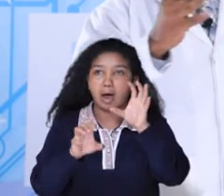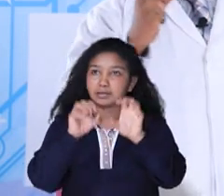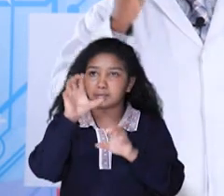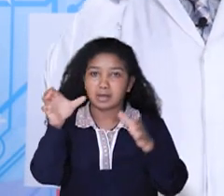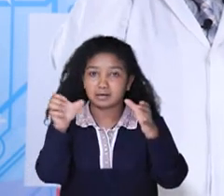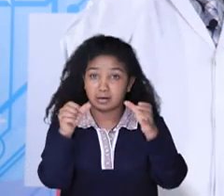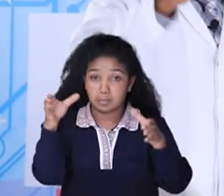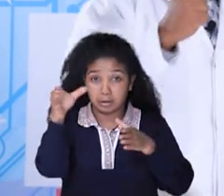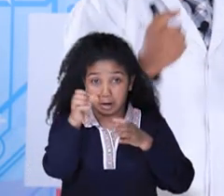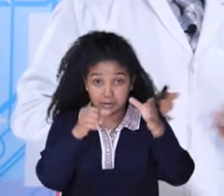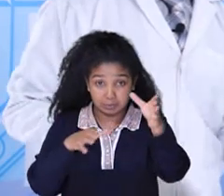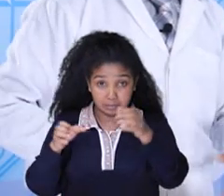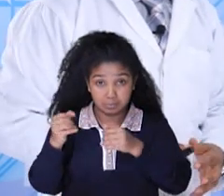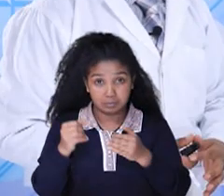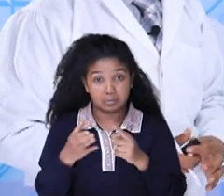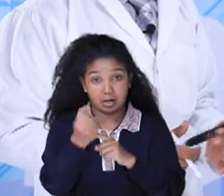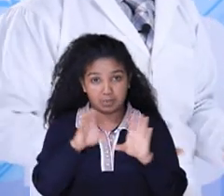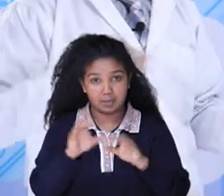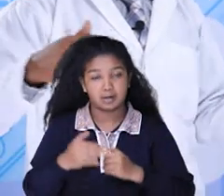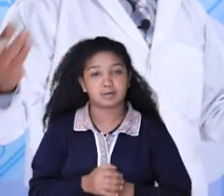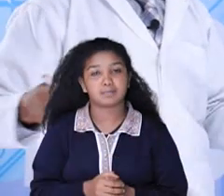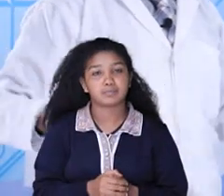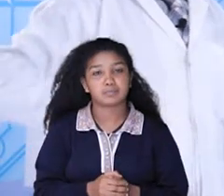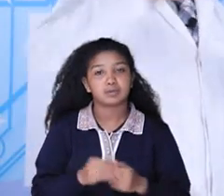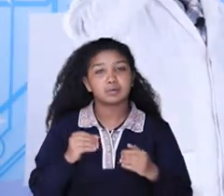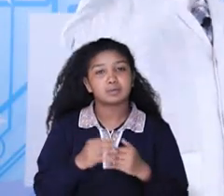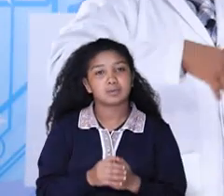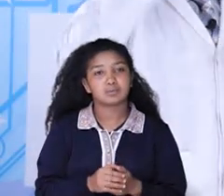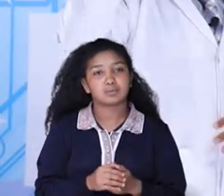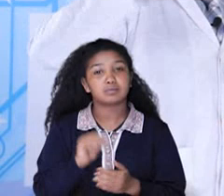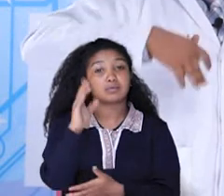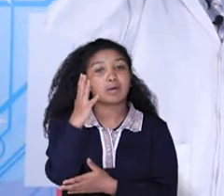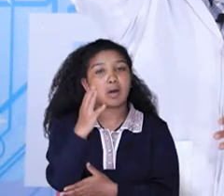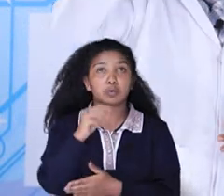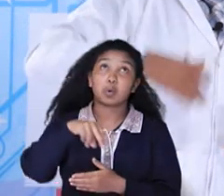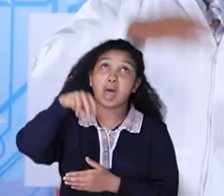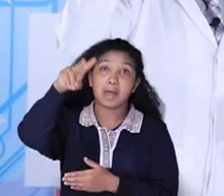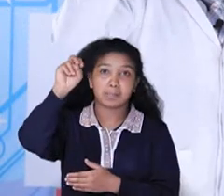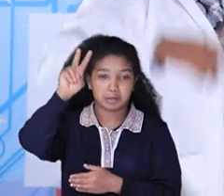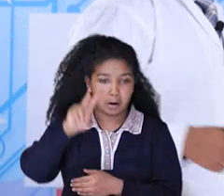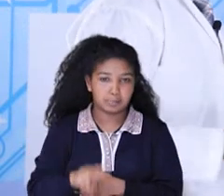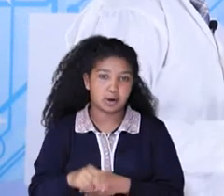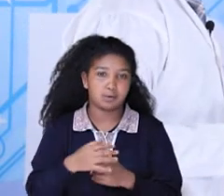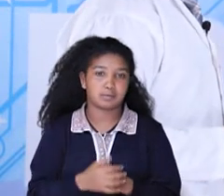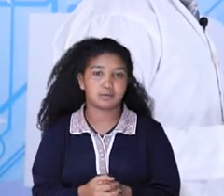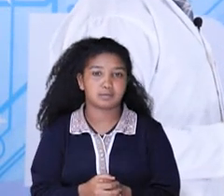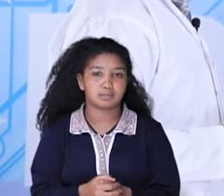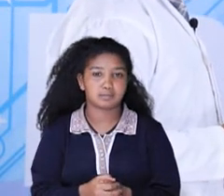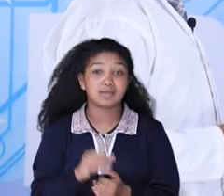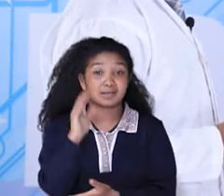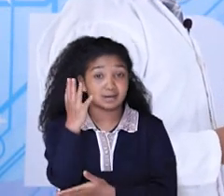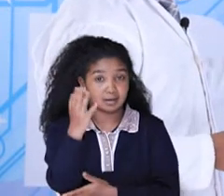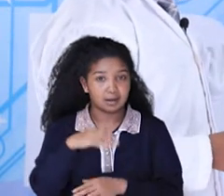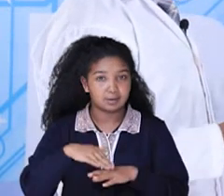and release, grasp and release branches of trees to climb up and down in the